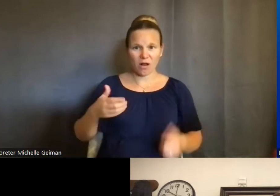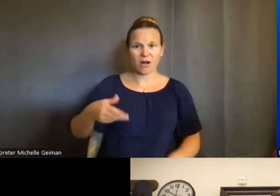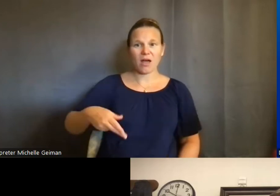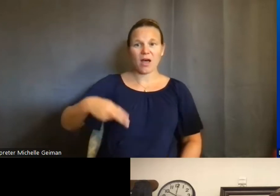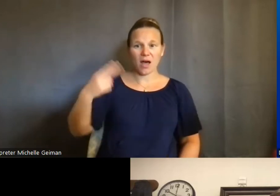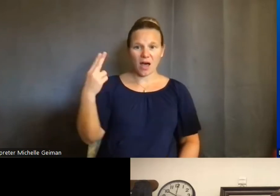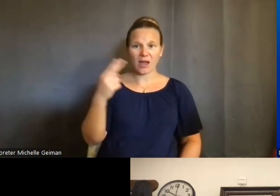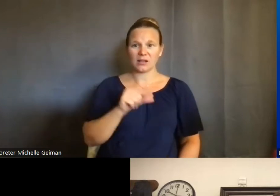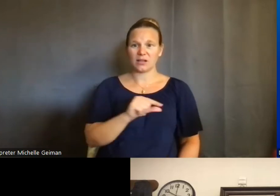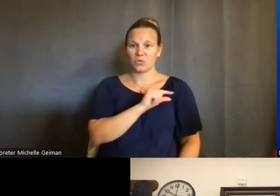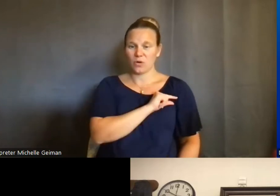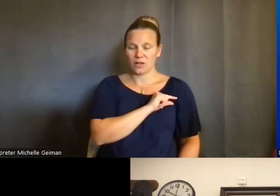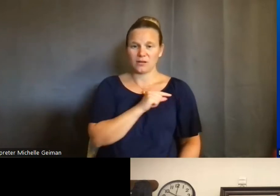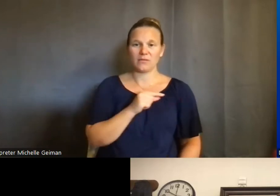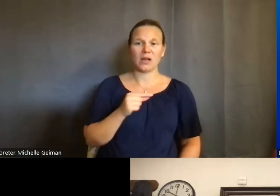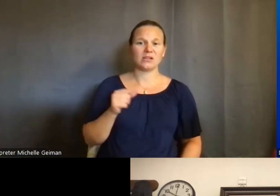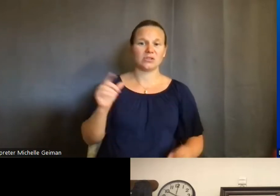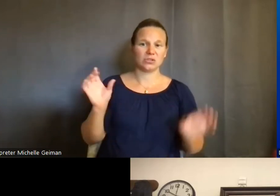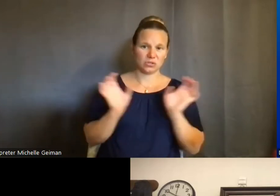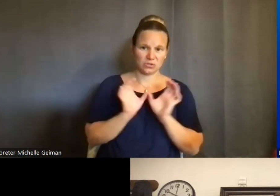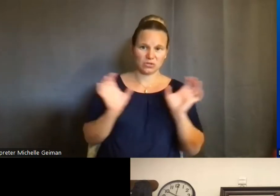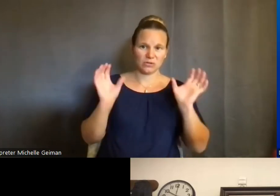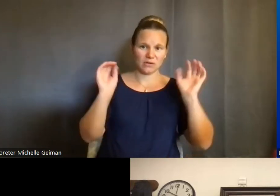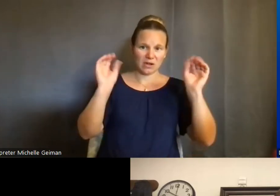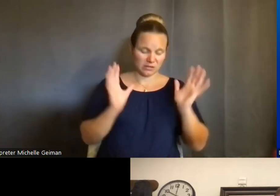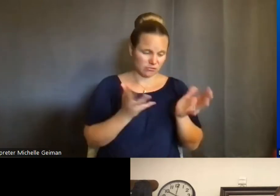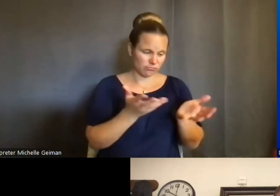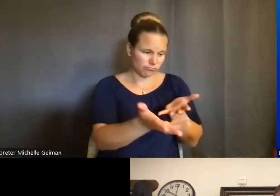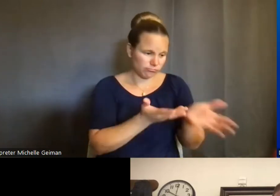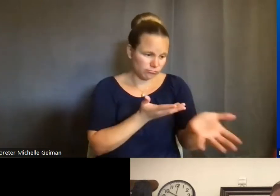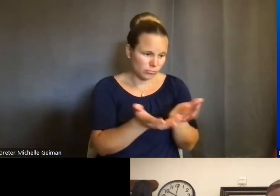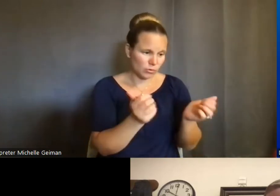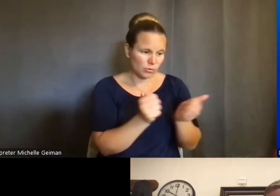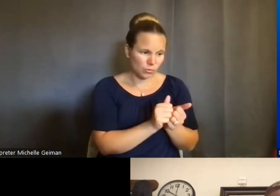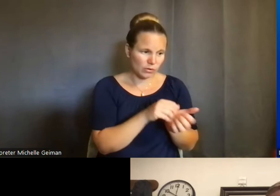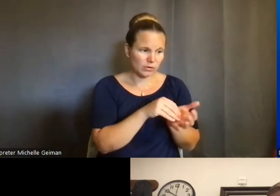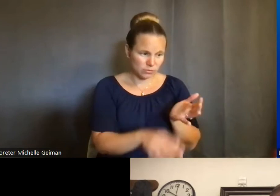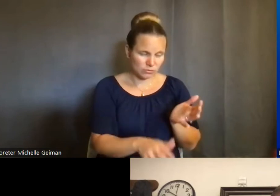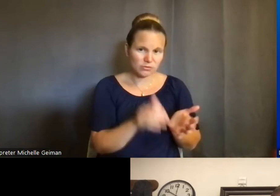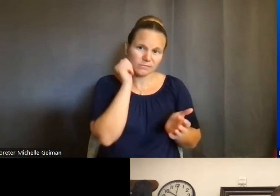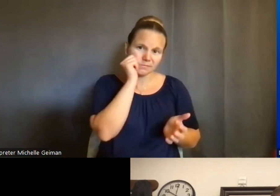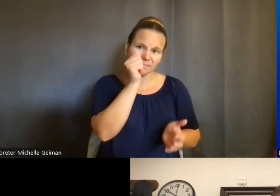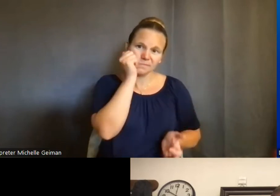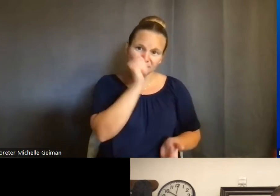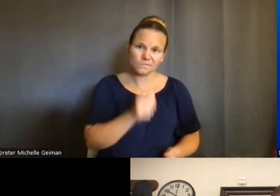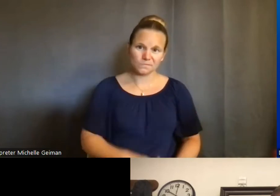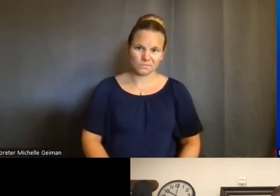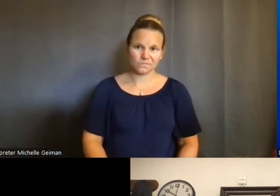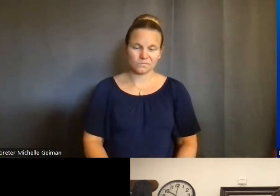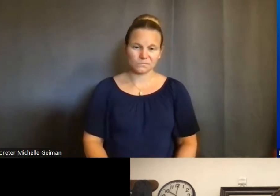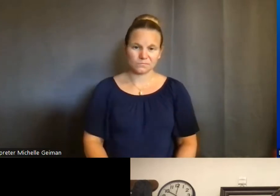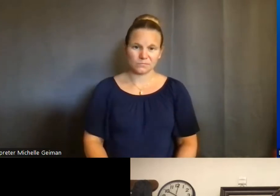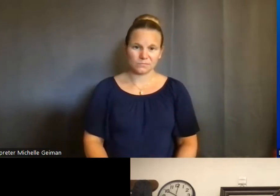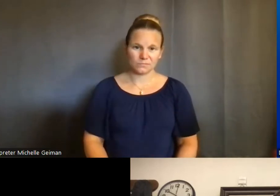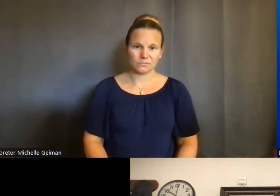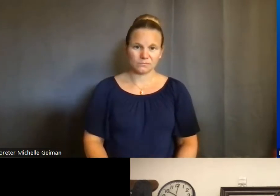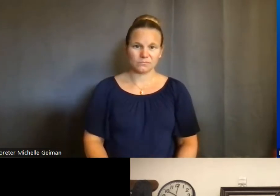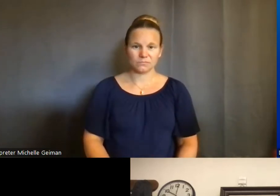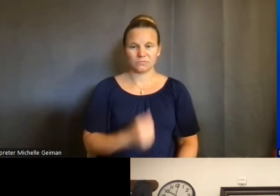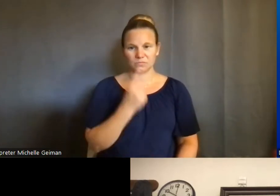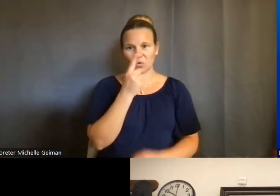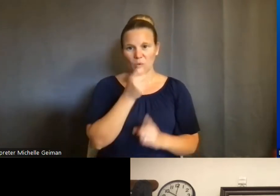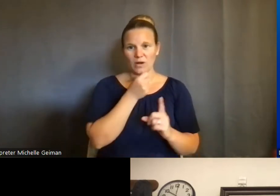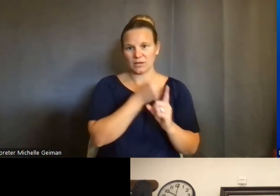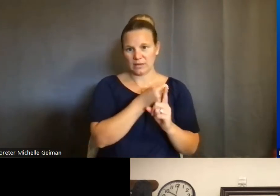certified teachers interacting with students on a regular basis. So that's one impact